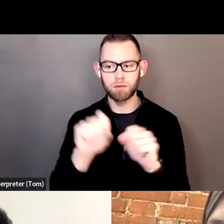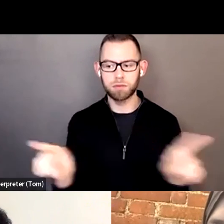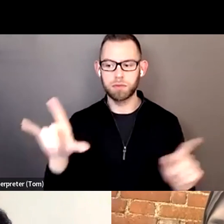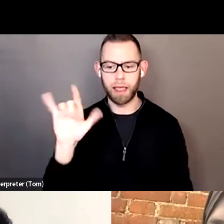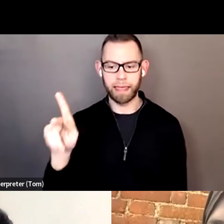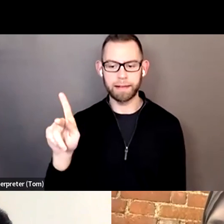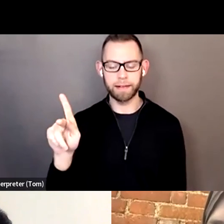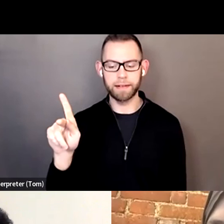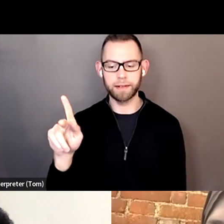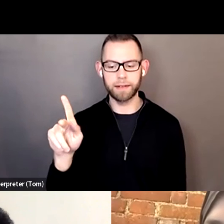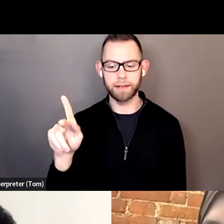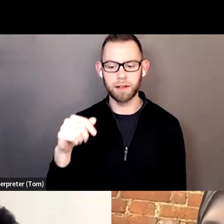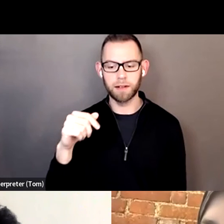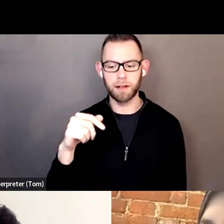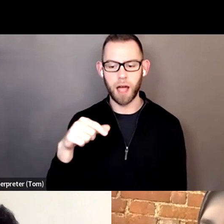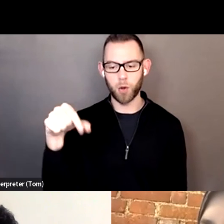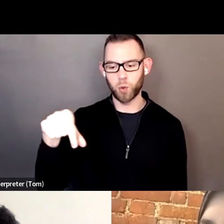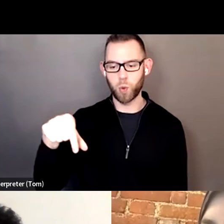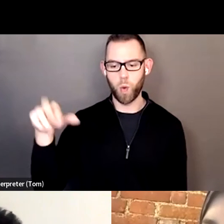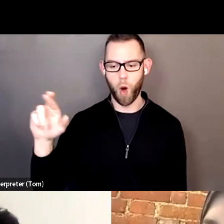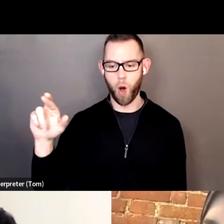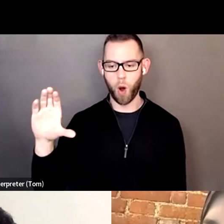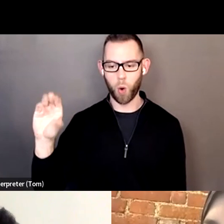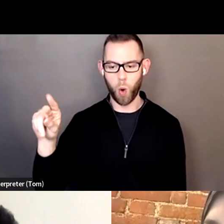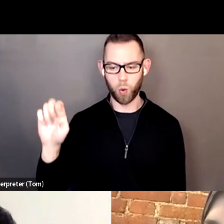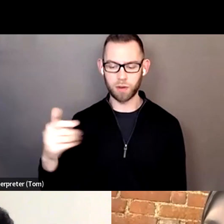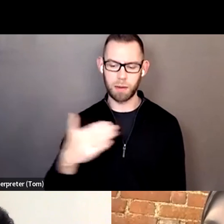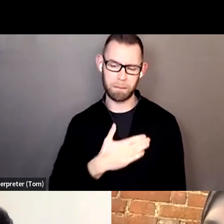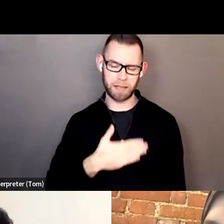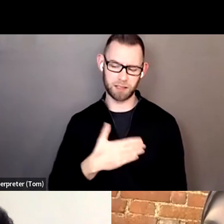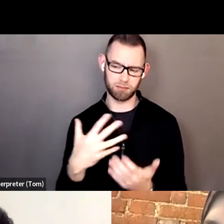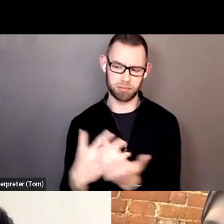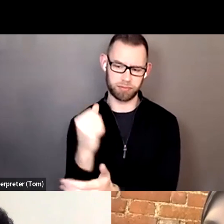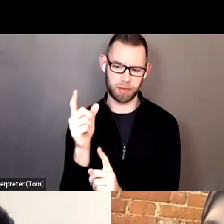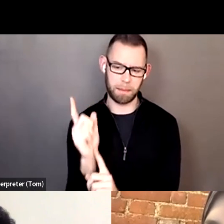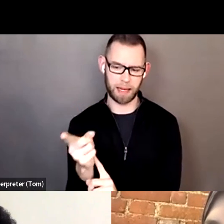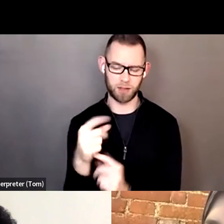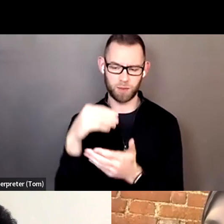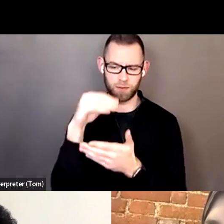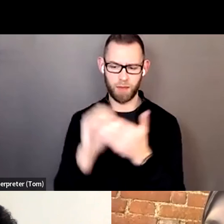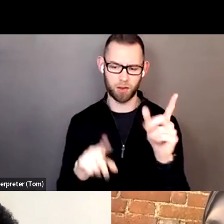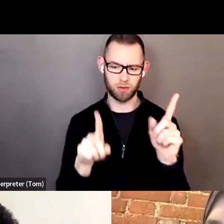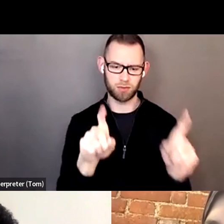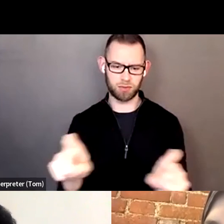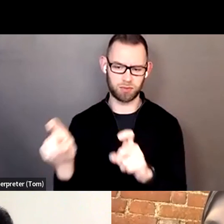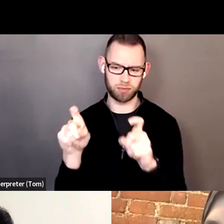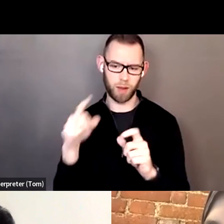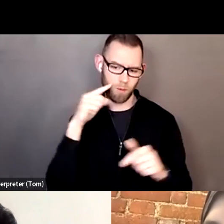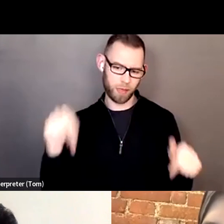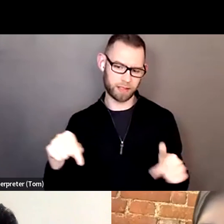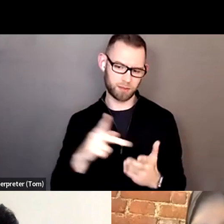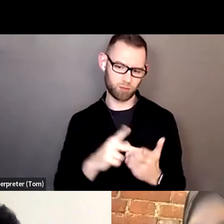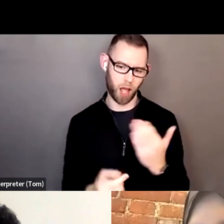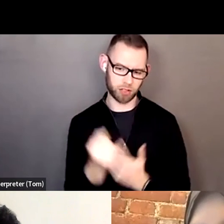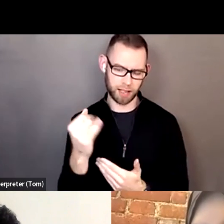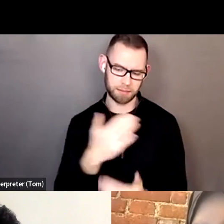also sharing the QR code. Please take a minute to fill out the survey for our project. I also request